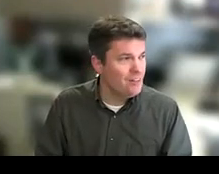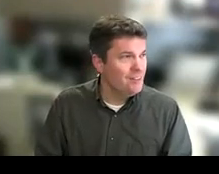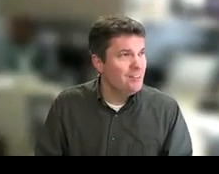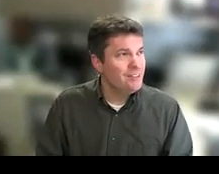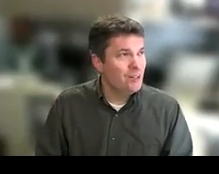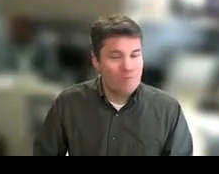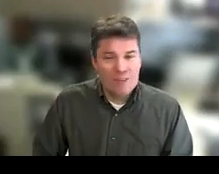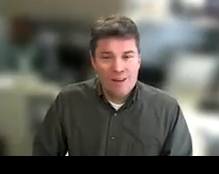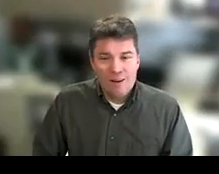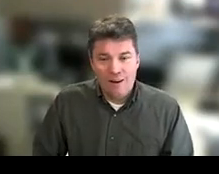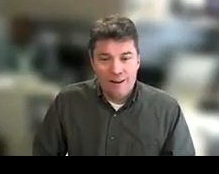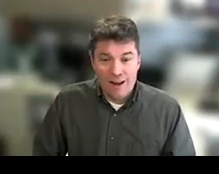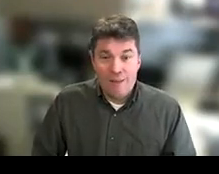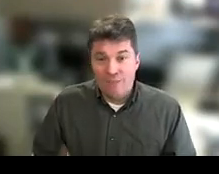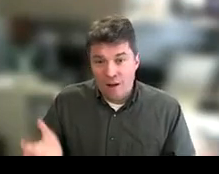Sign Language.